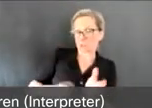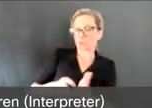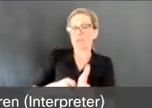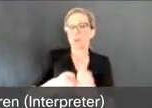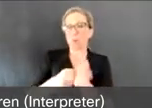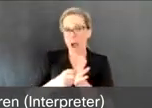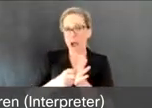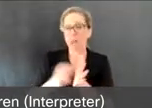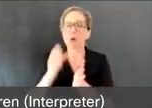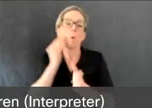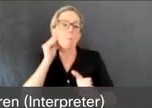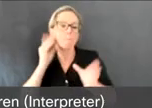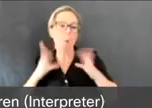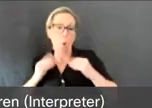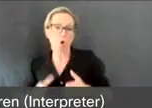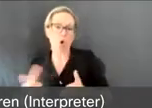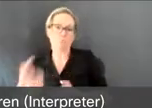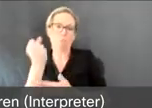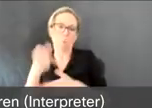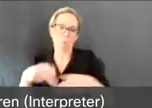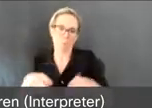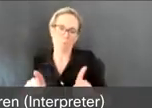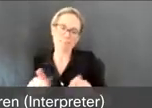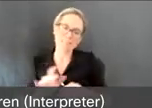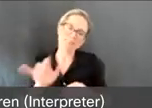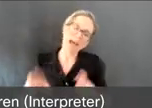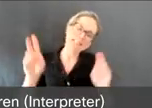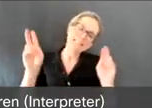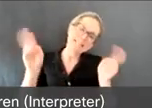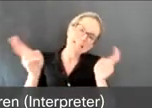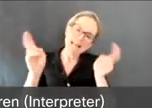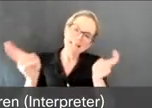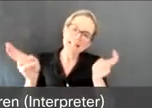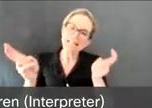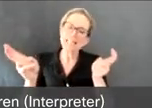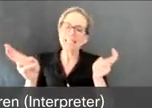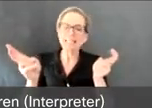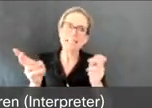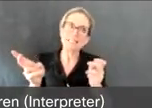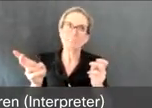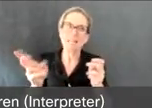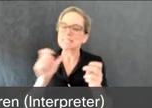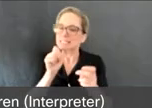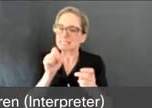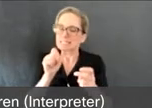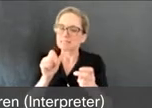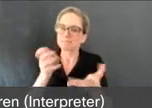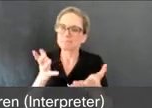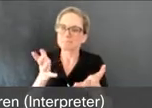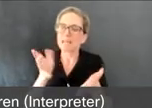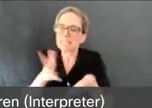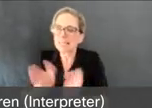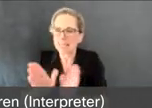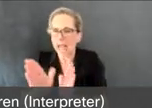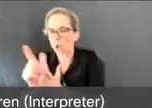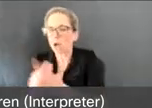permits, which is technically not illegal, but it tends to be a red flag